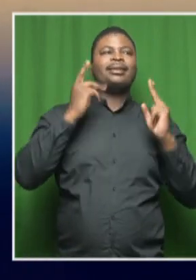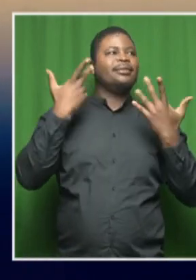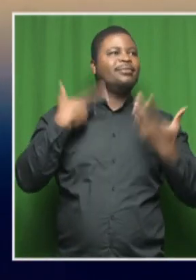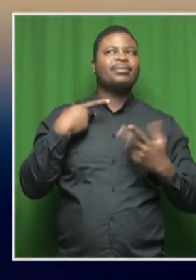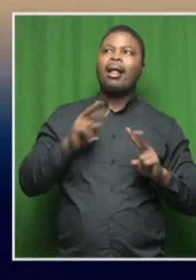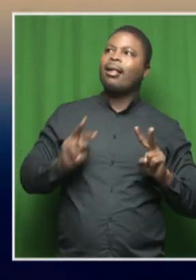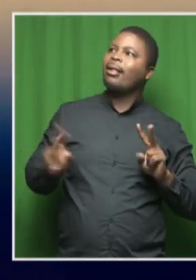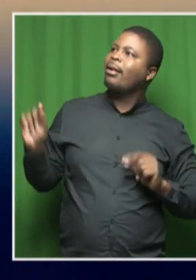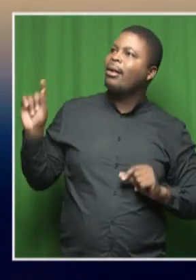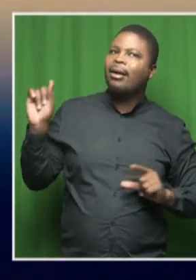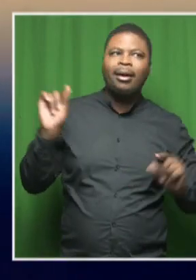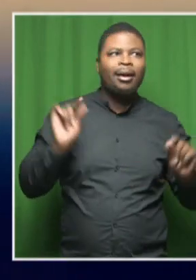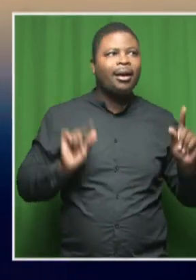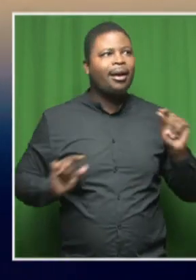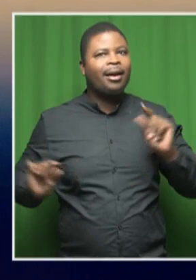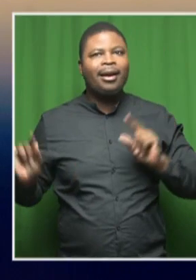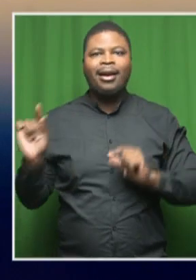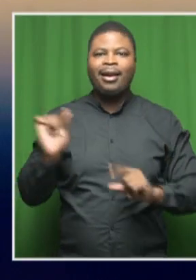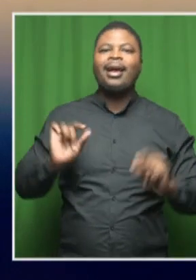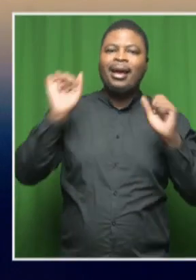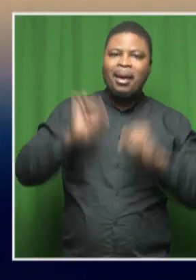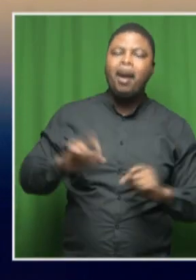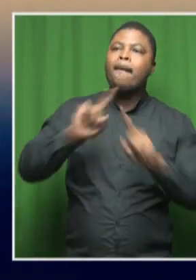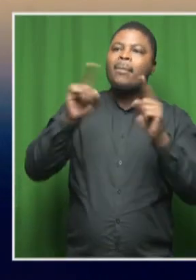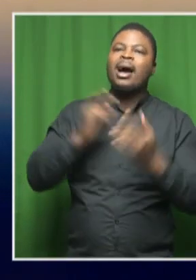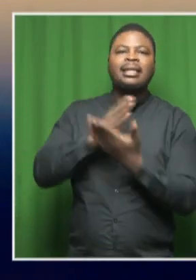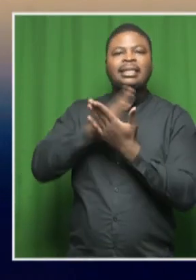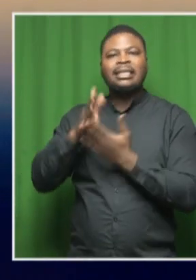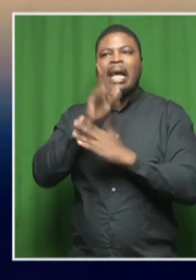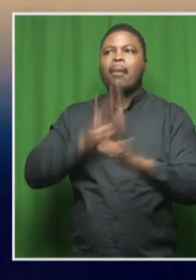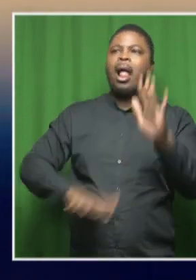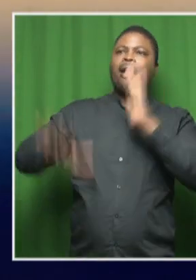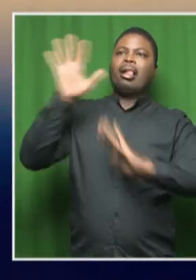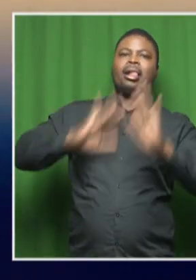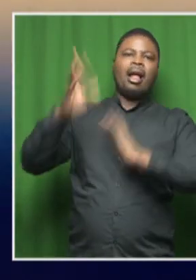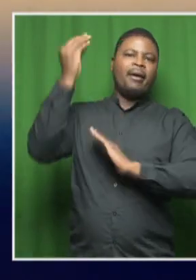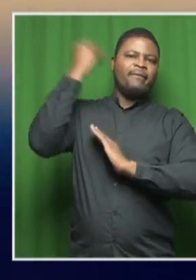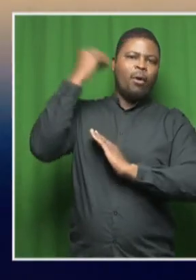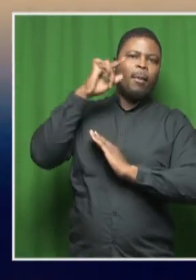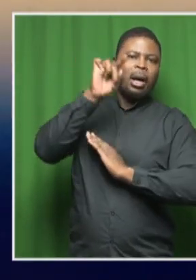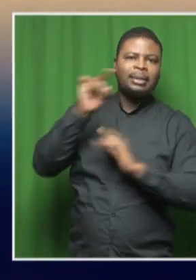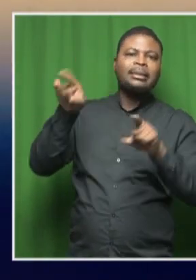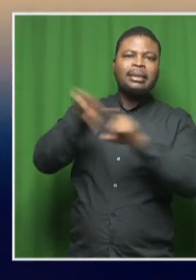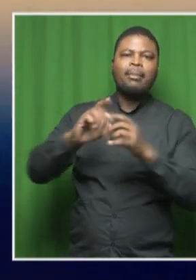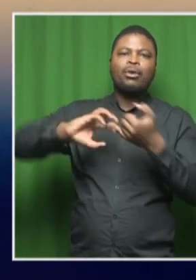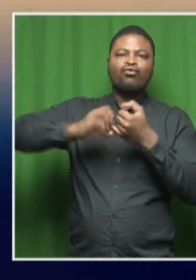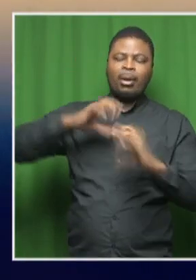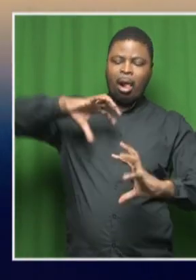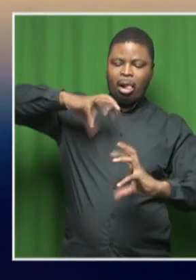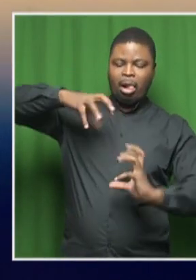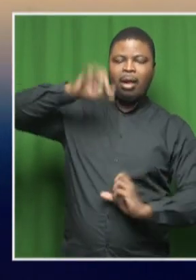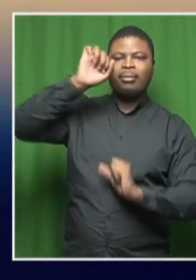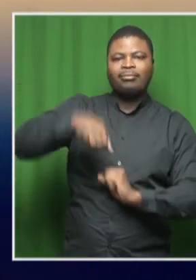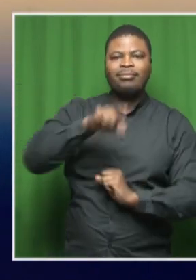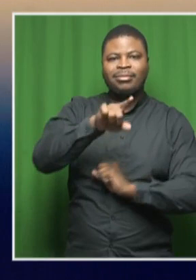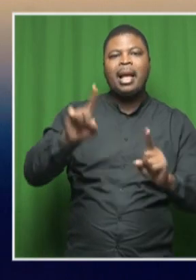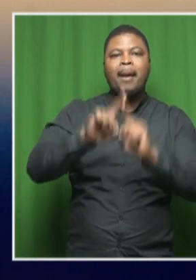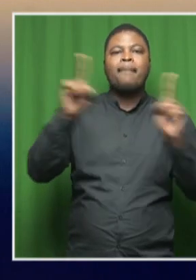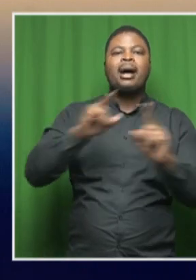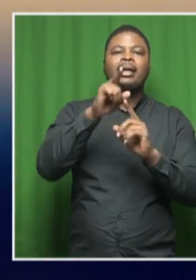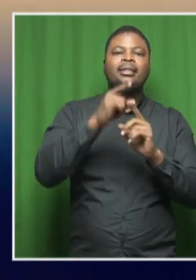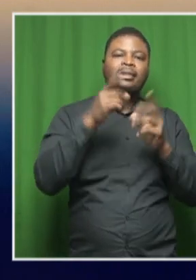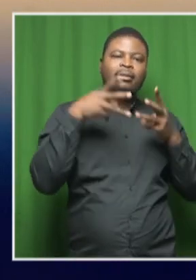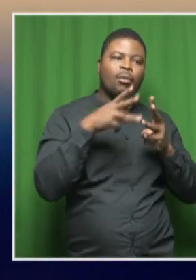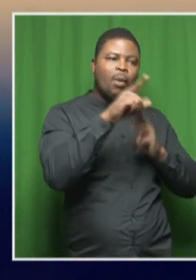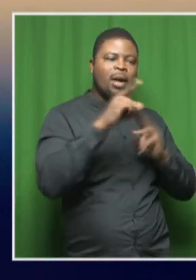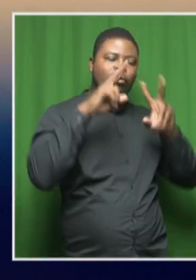feel overwhelmed by the sheer volume of information and tech platforms available to them. According to various higher education experts,